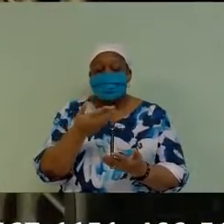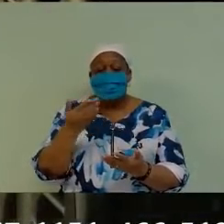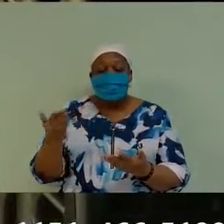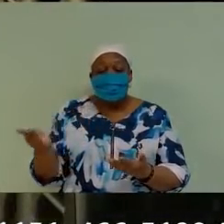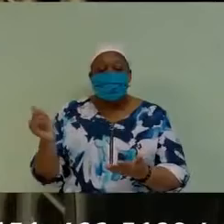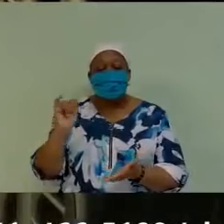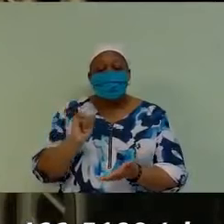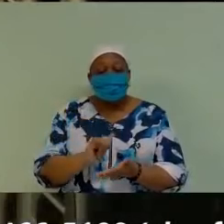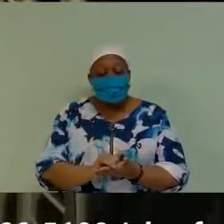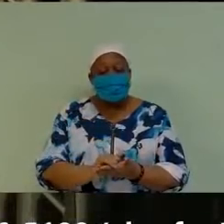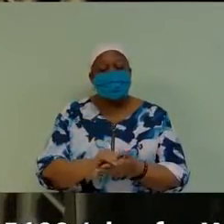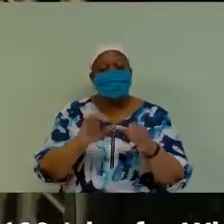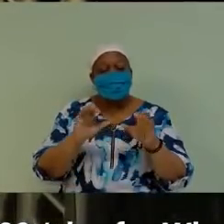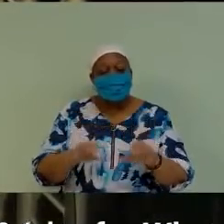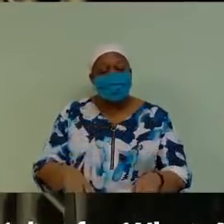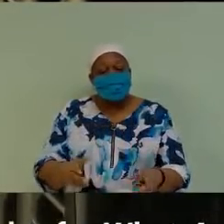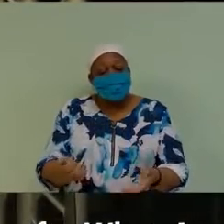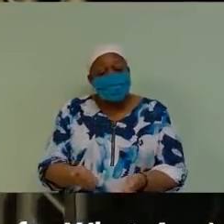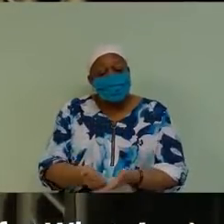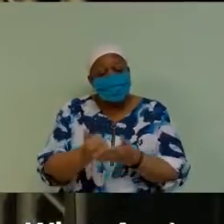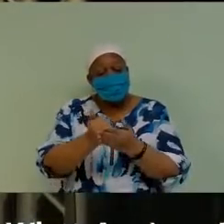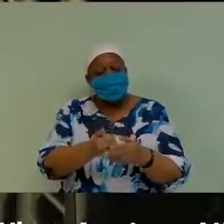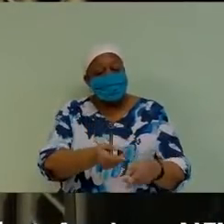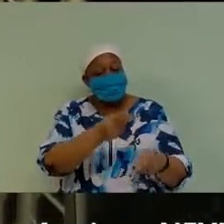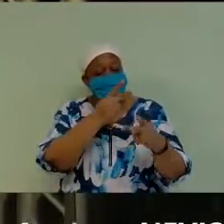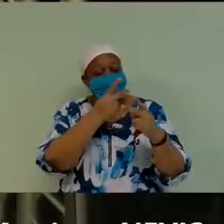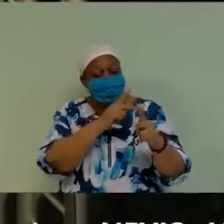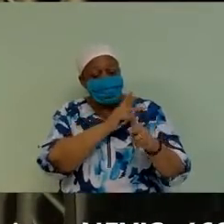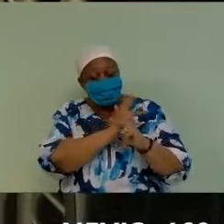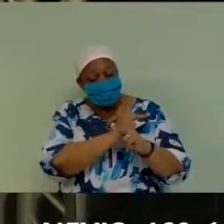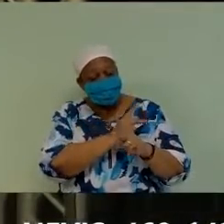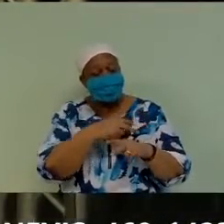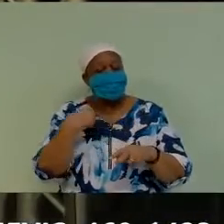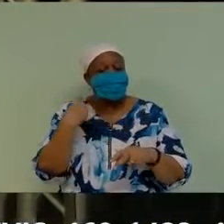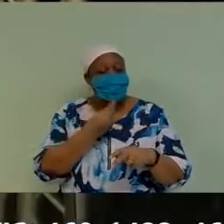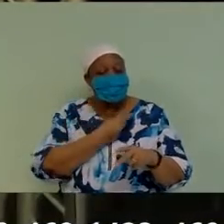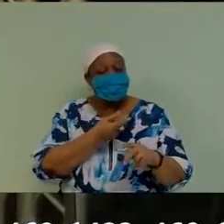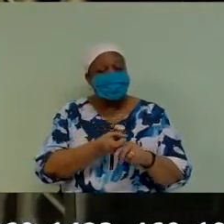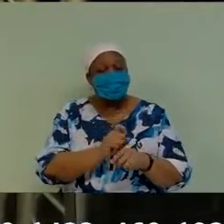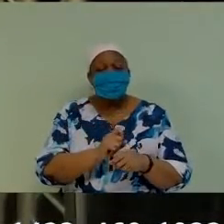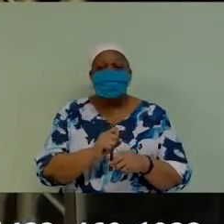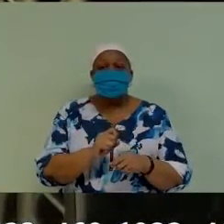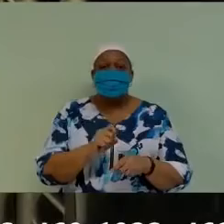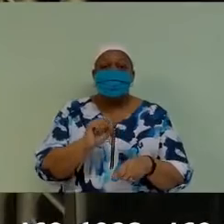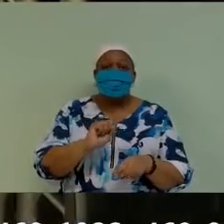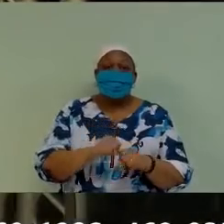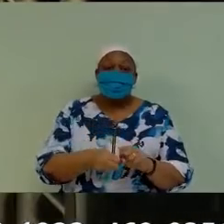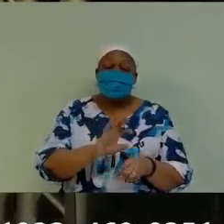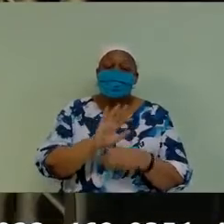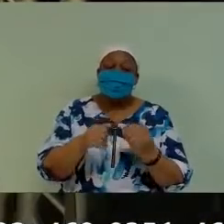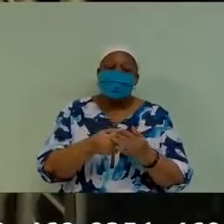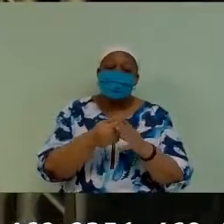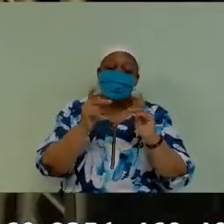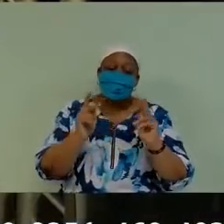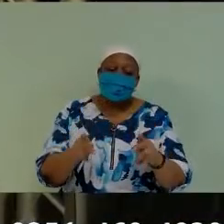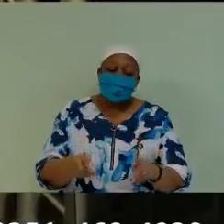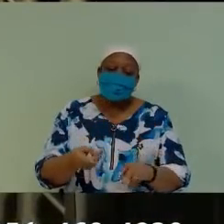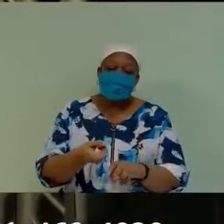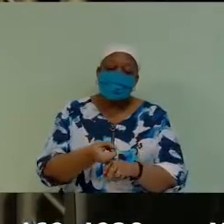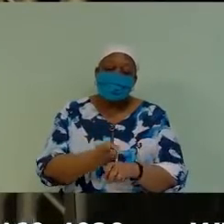non-medical interventions that have proven to contain this COVID-19